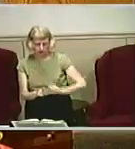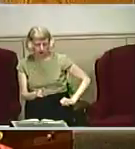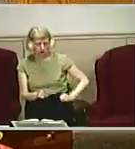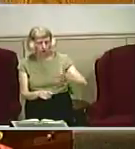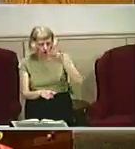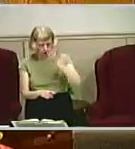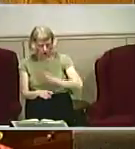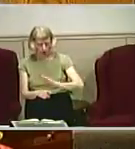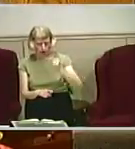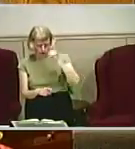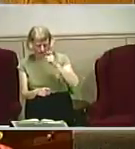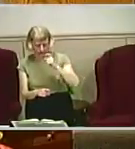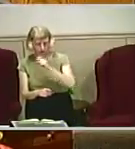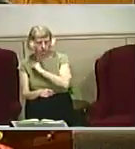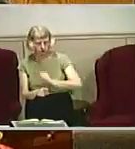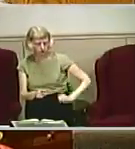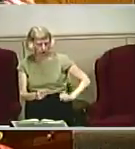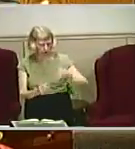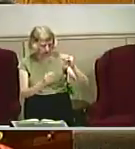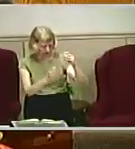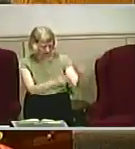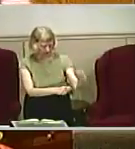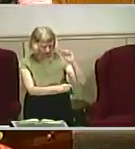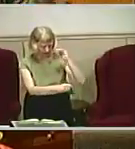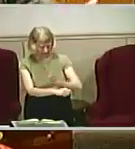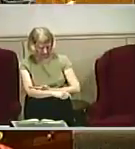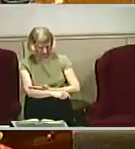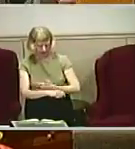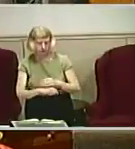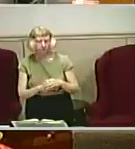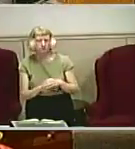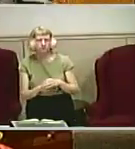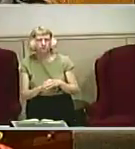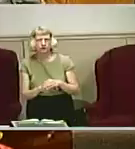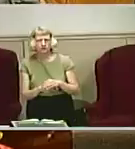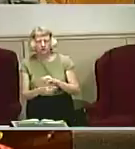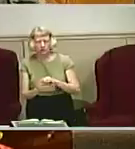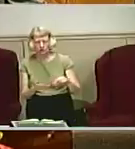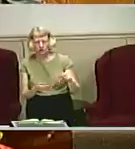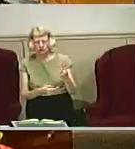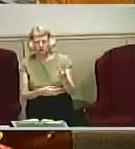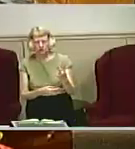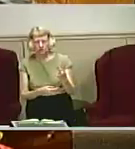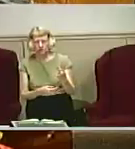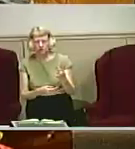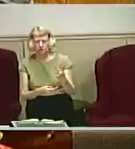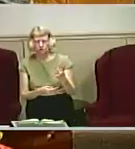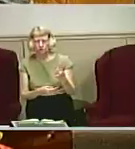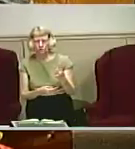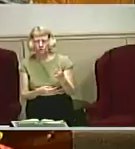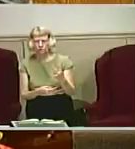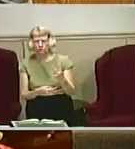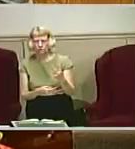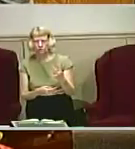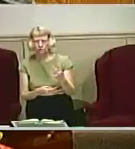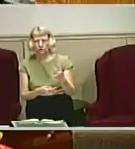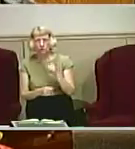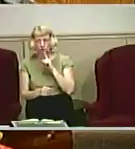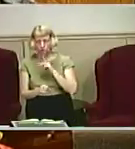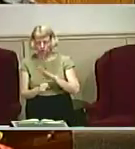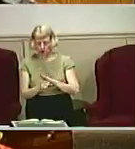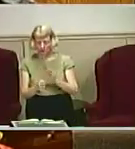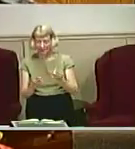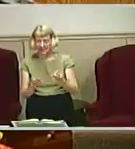was wanting him to pass down. What God was telling Solomon to pass down. And it says in verse 2, we see the promises